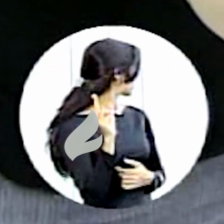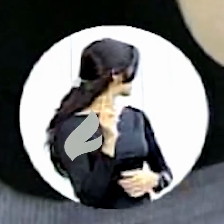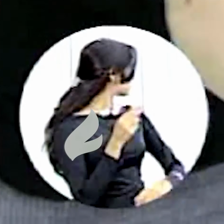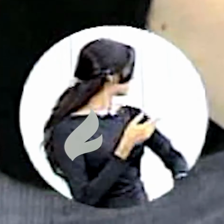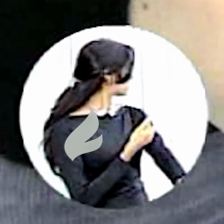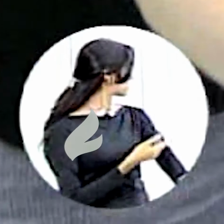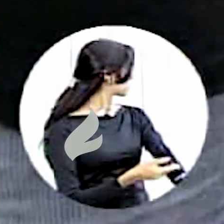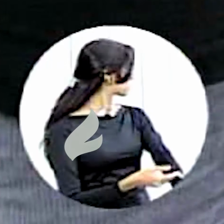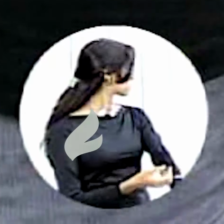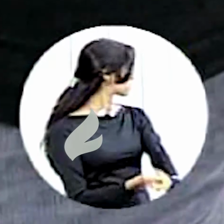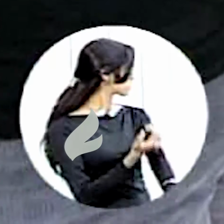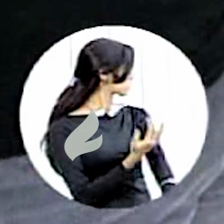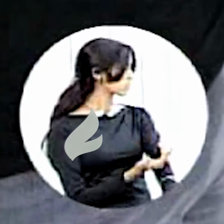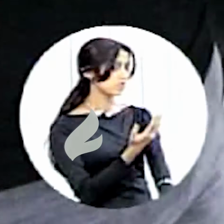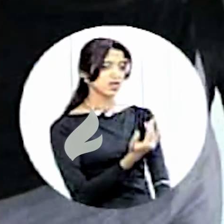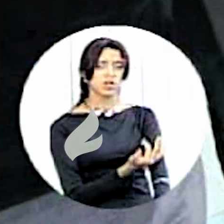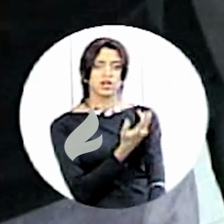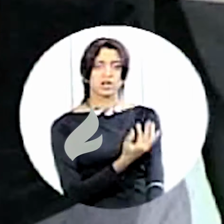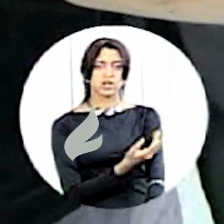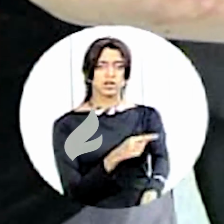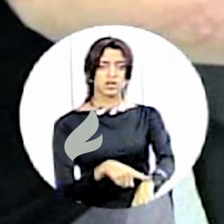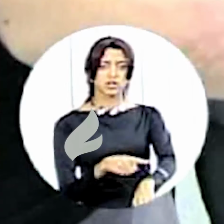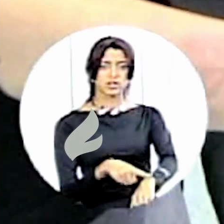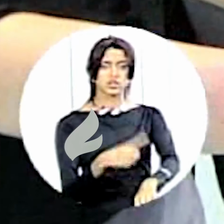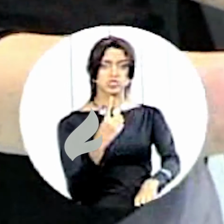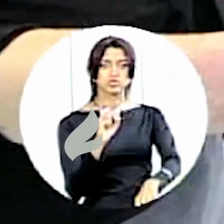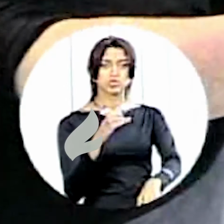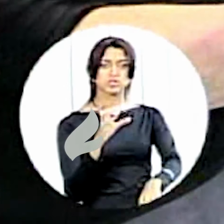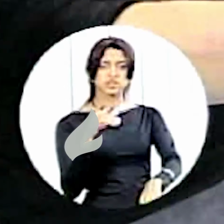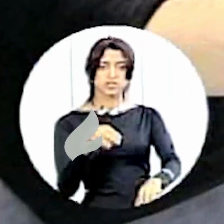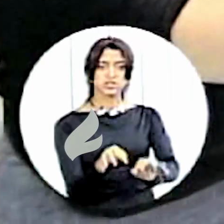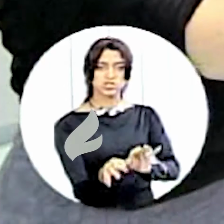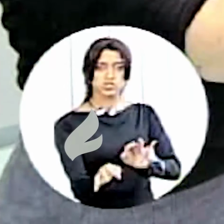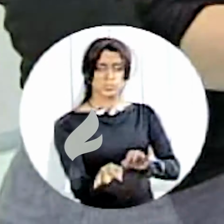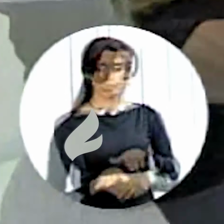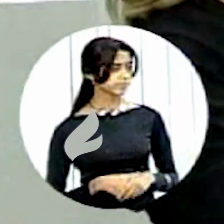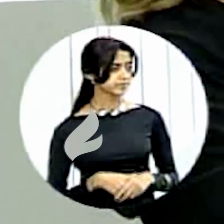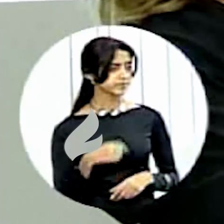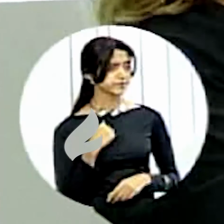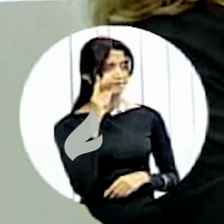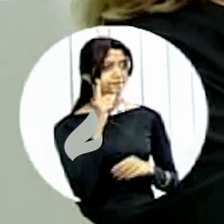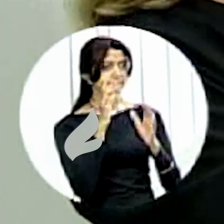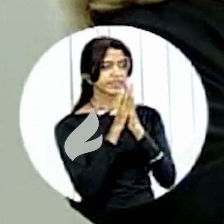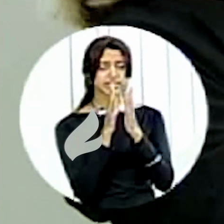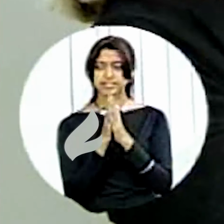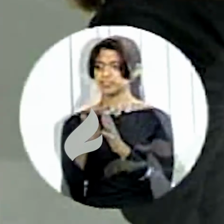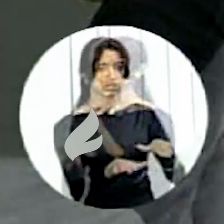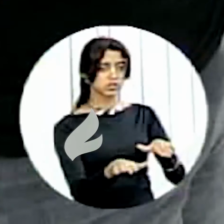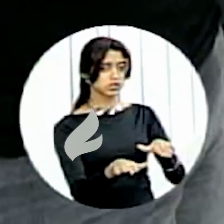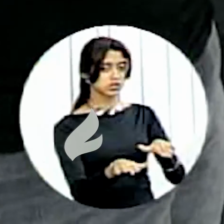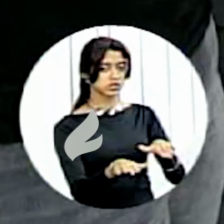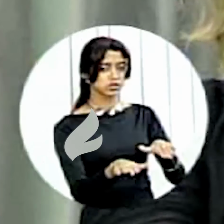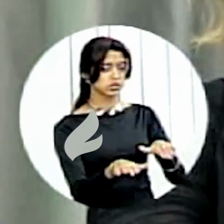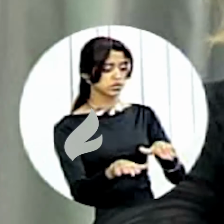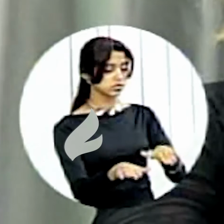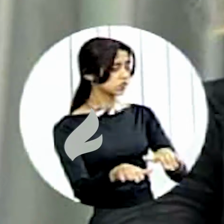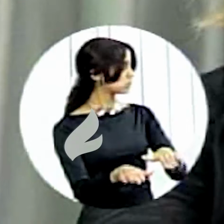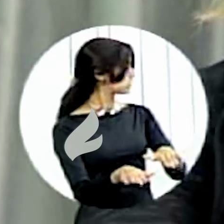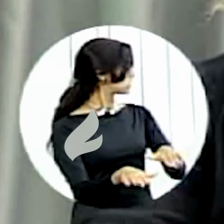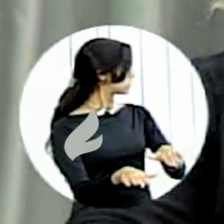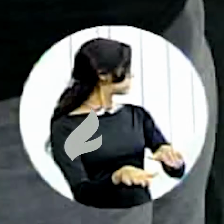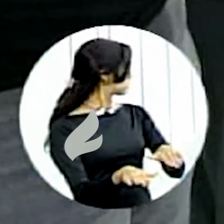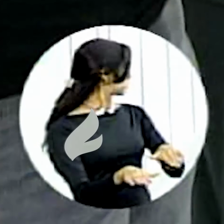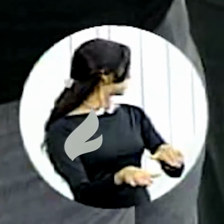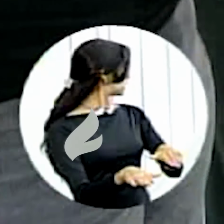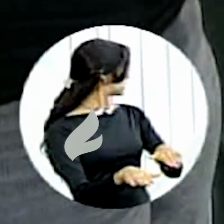all from the burn, and my arm was 18 centimeters shorter. How did you burn yourself? Using alcohol. How was your arm before, sister? It was